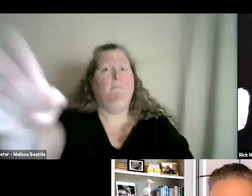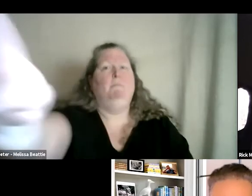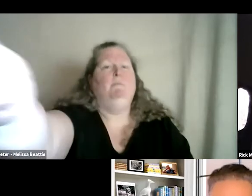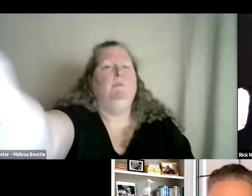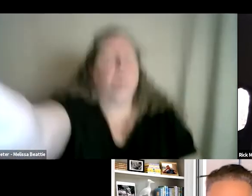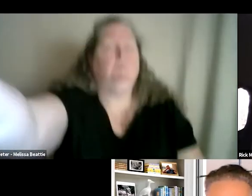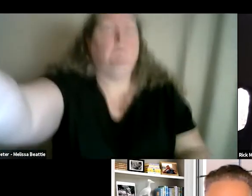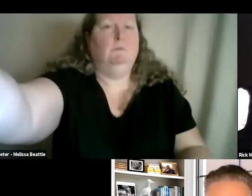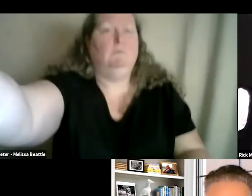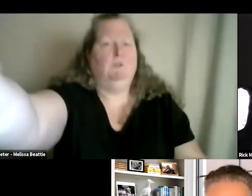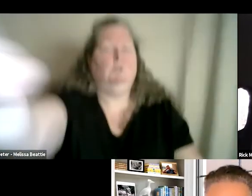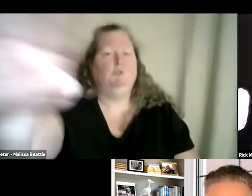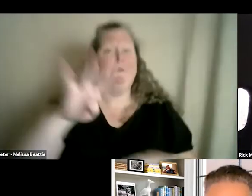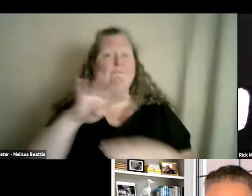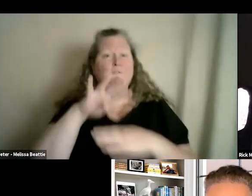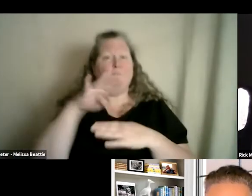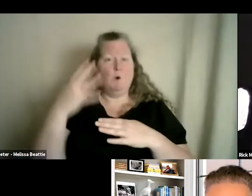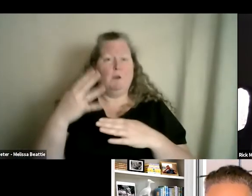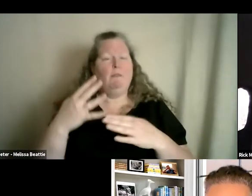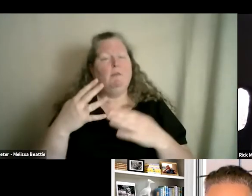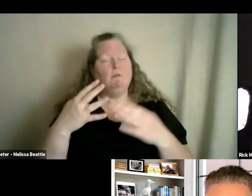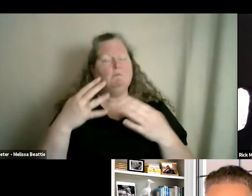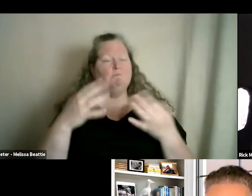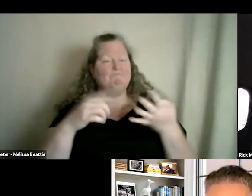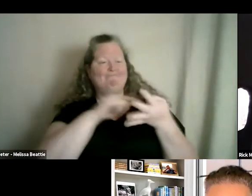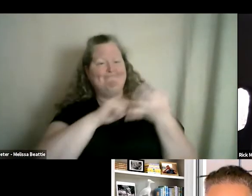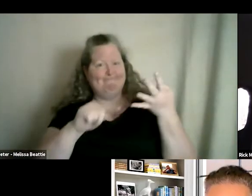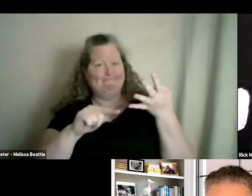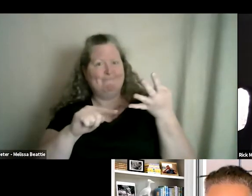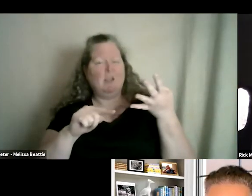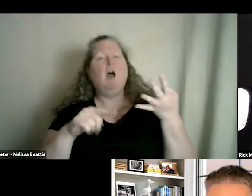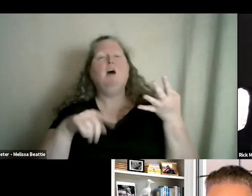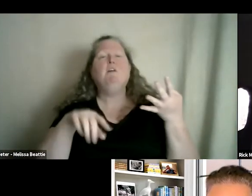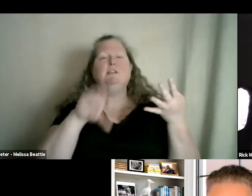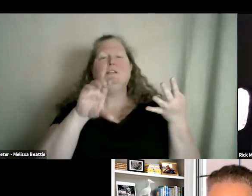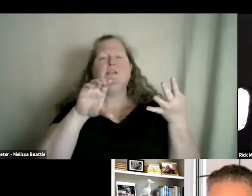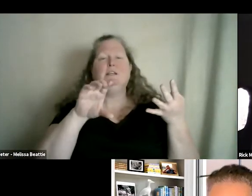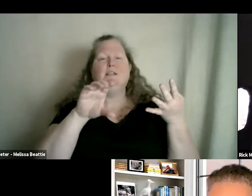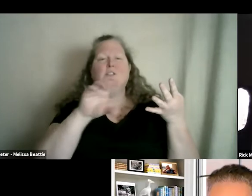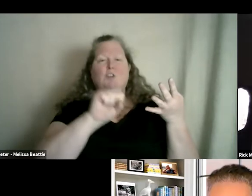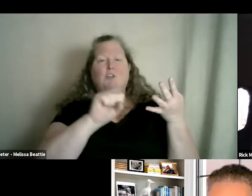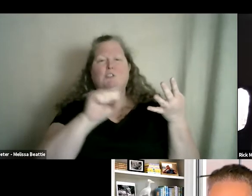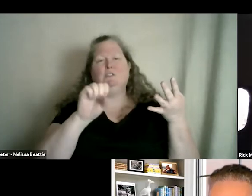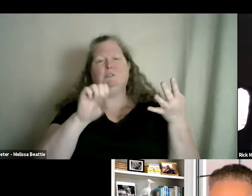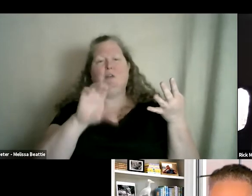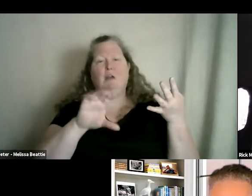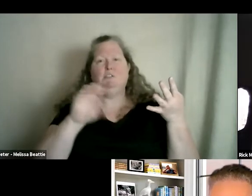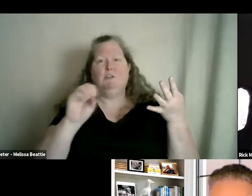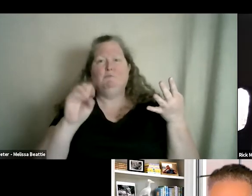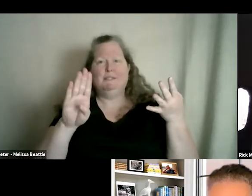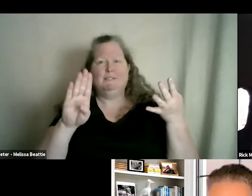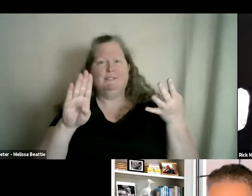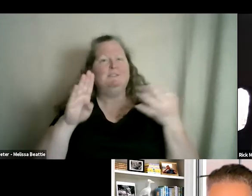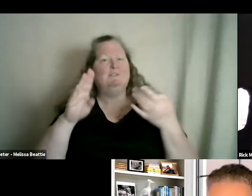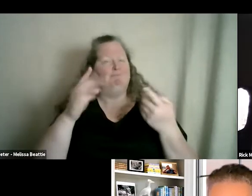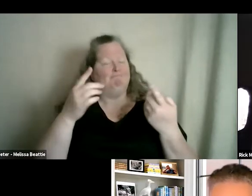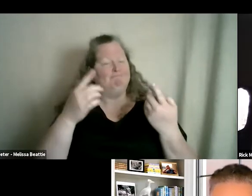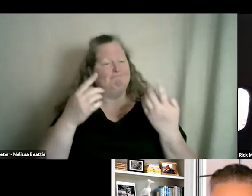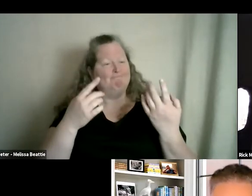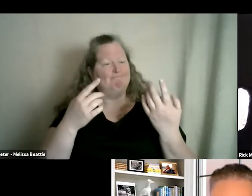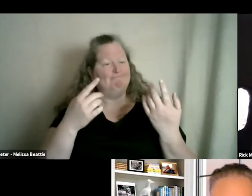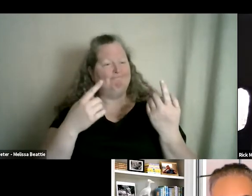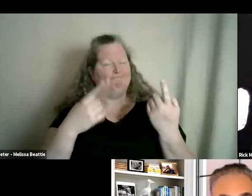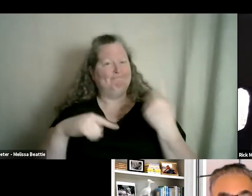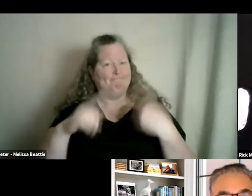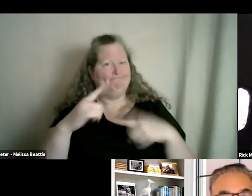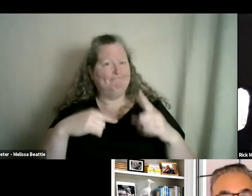4 nights of the Saunders Cyber Risk and Resilience webinar series, featuring our guests tonight, Chris Moschovitis and Marco